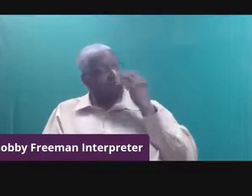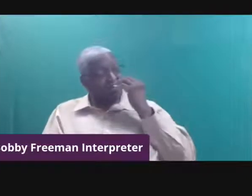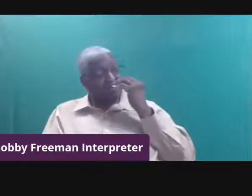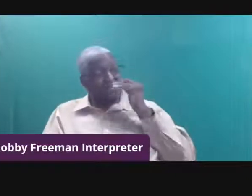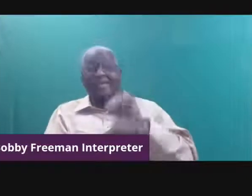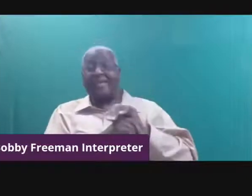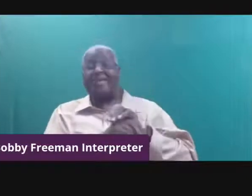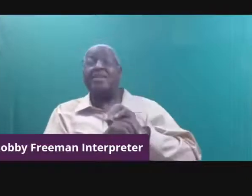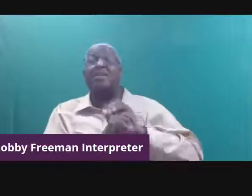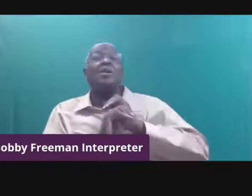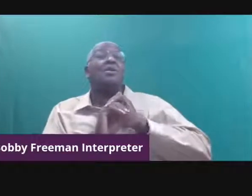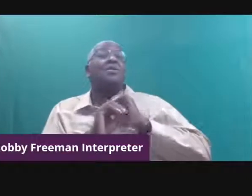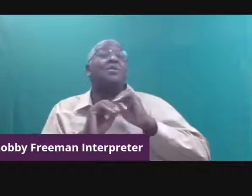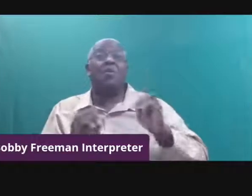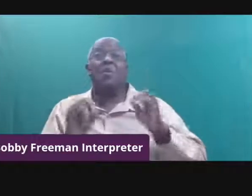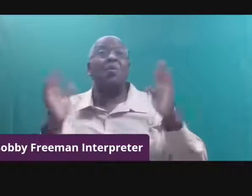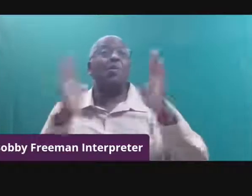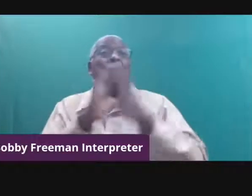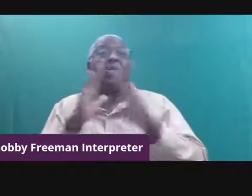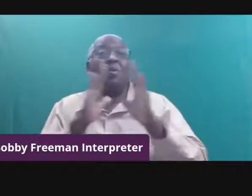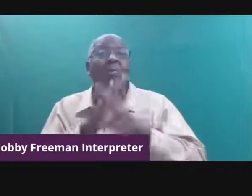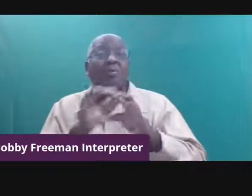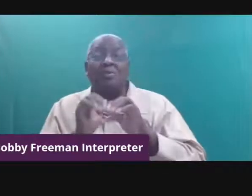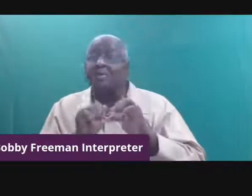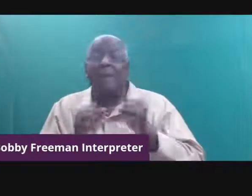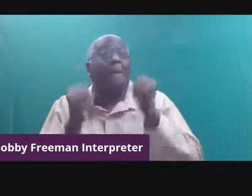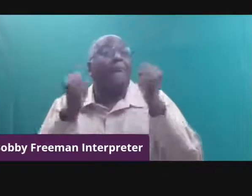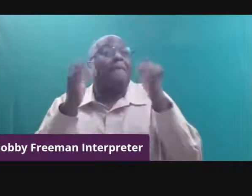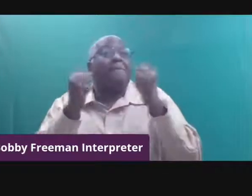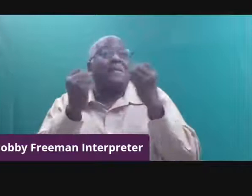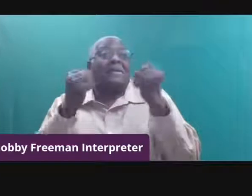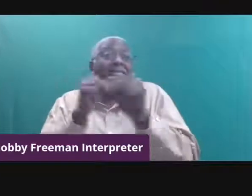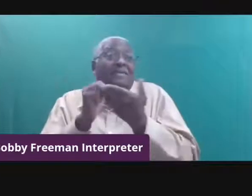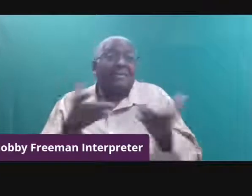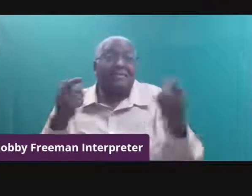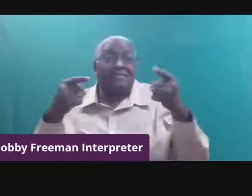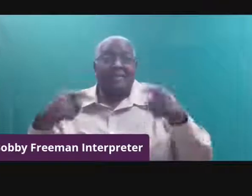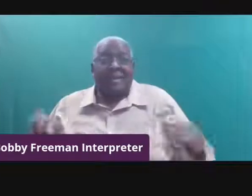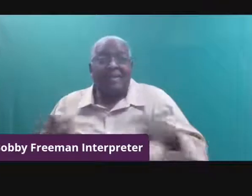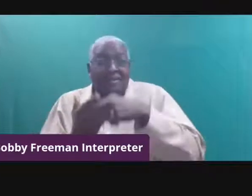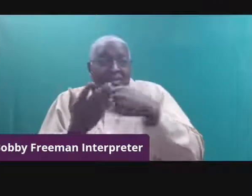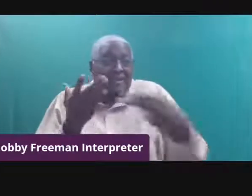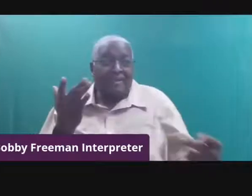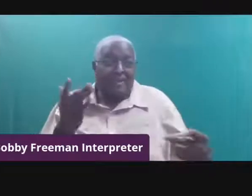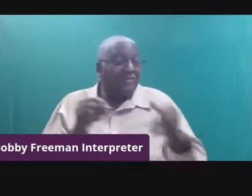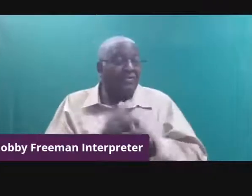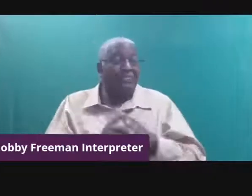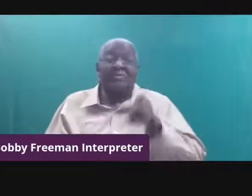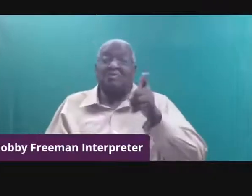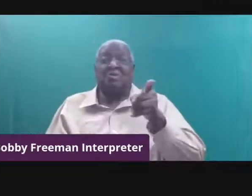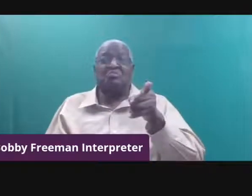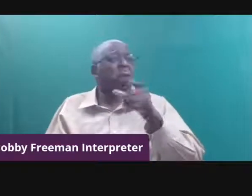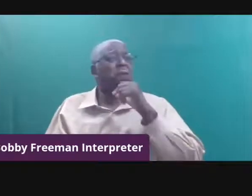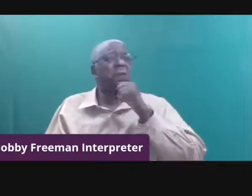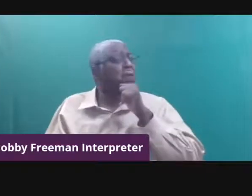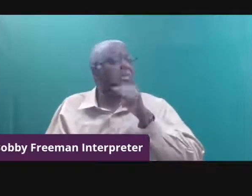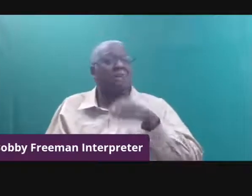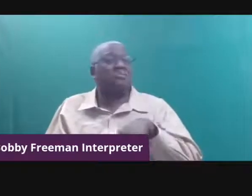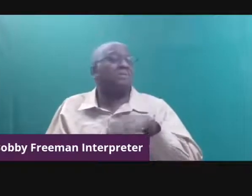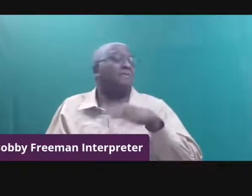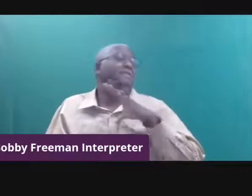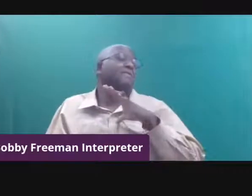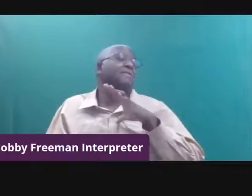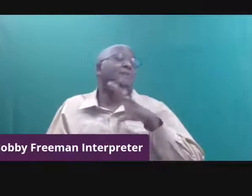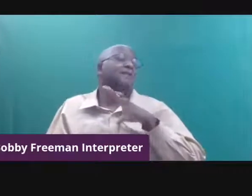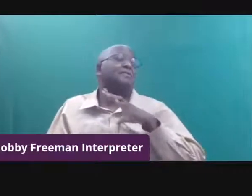That's perfect peace. All hell can be breaking out around you, and you don't even seem bothered. You just